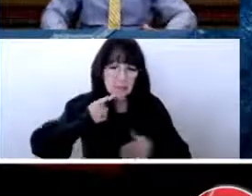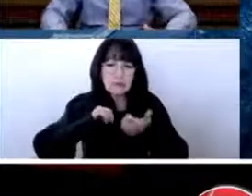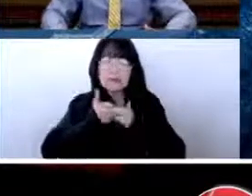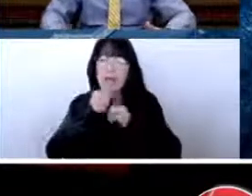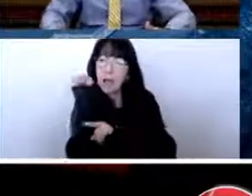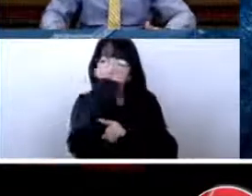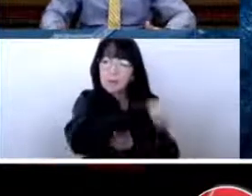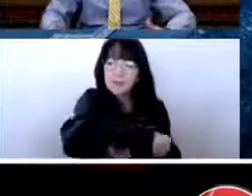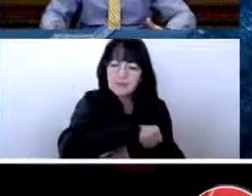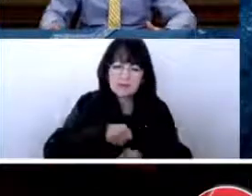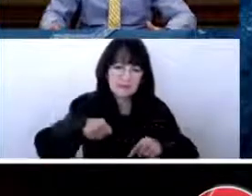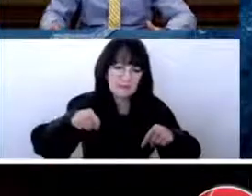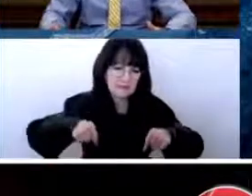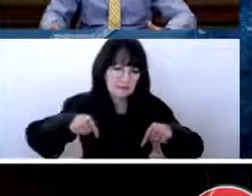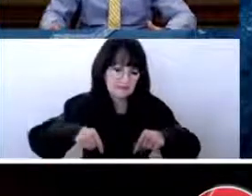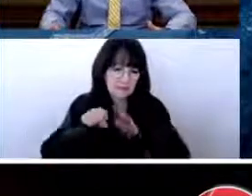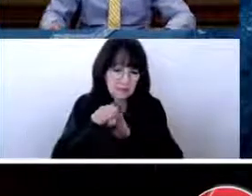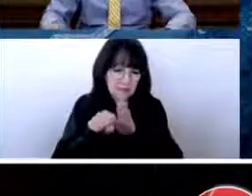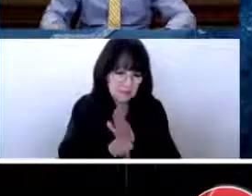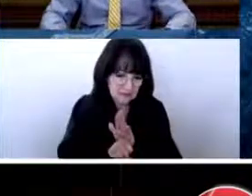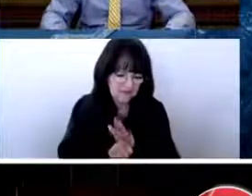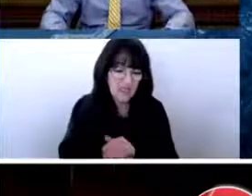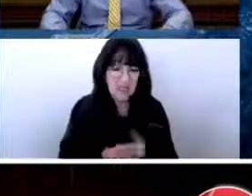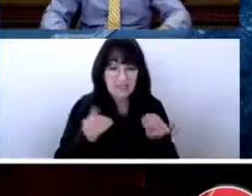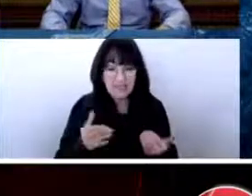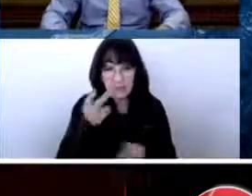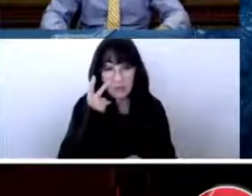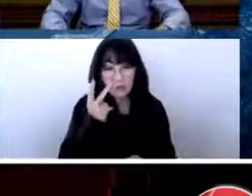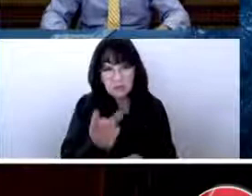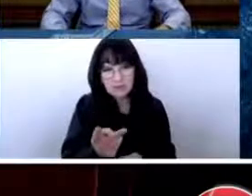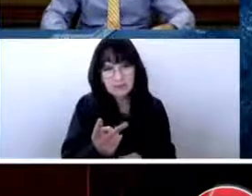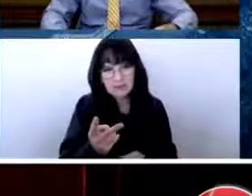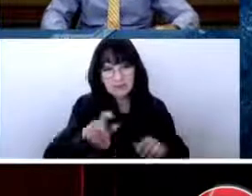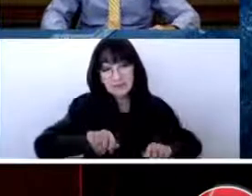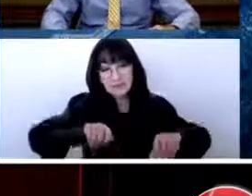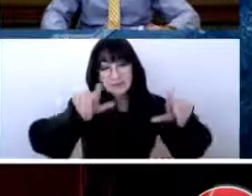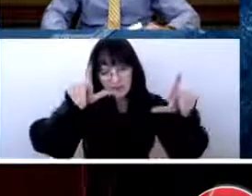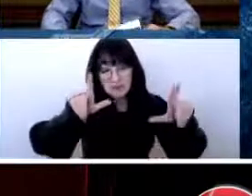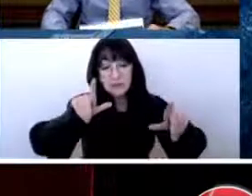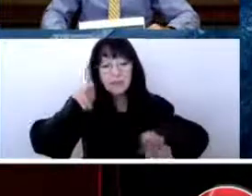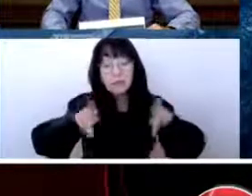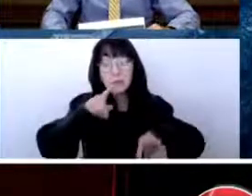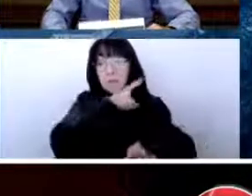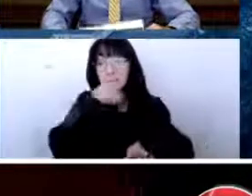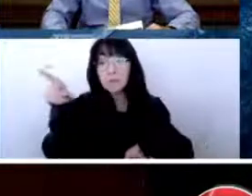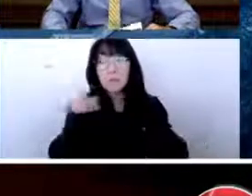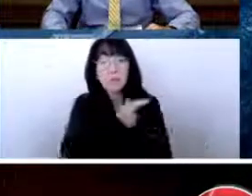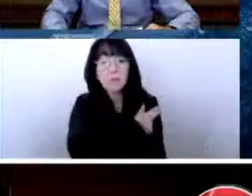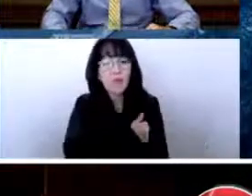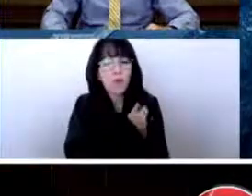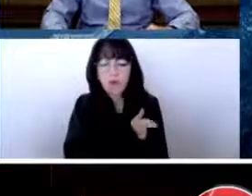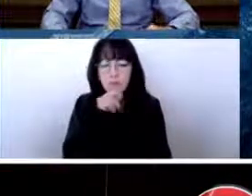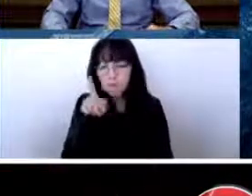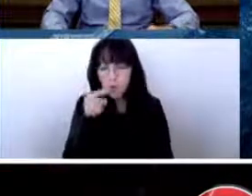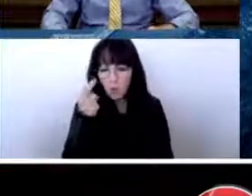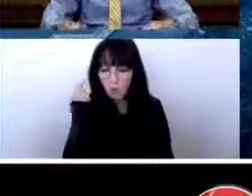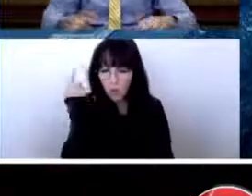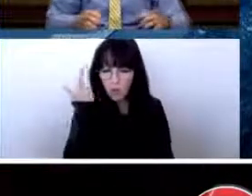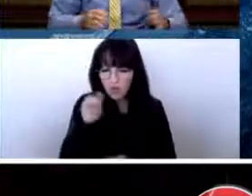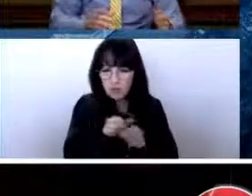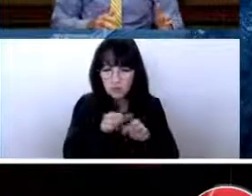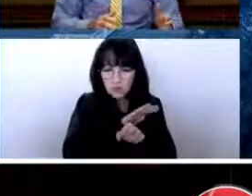hospital capacity. You're going to see from the next graph that we have people that are in the hospitals for lots of different reasons.